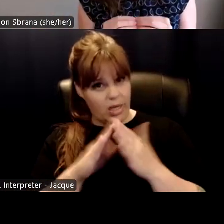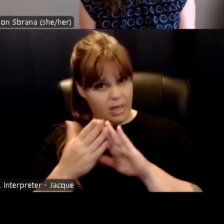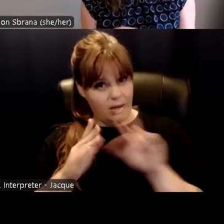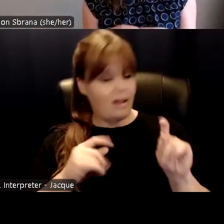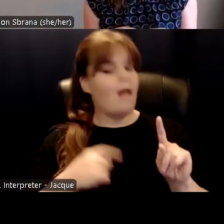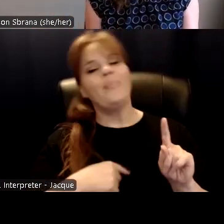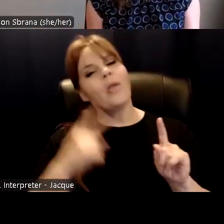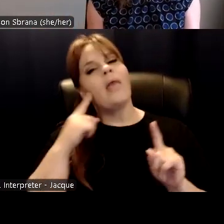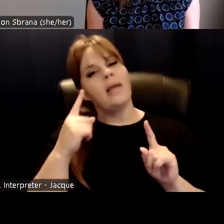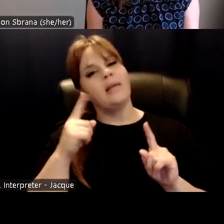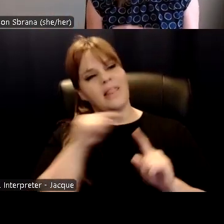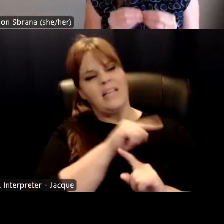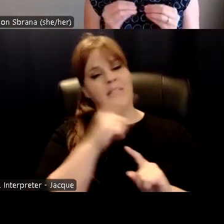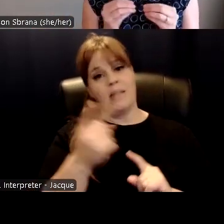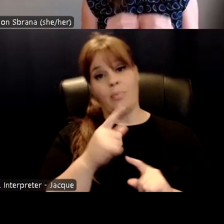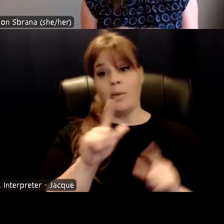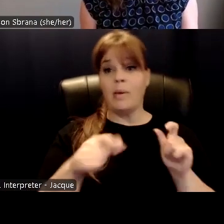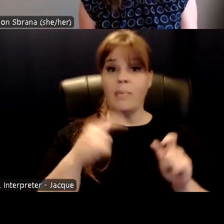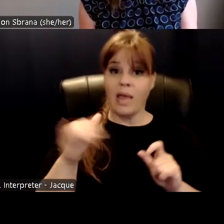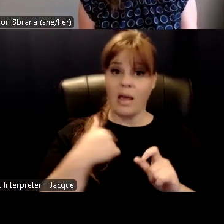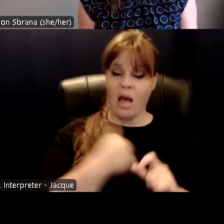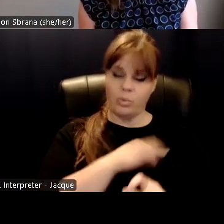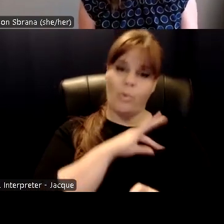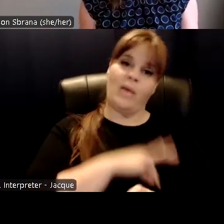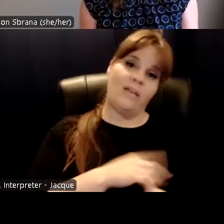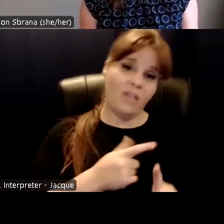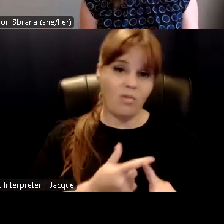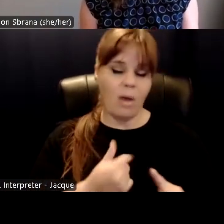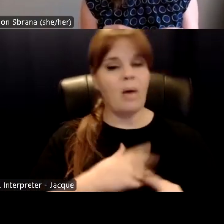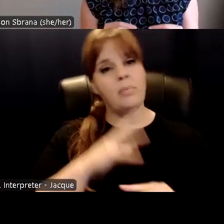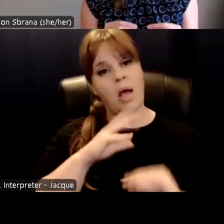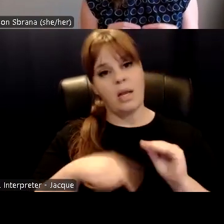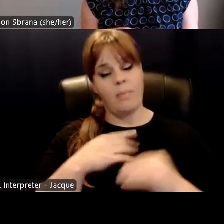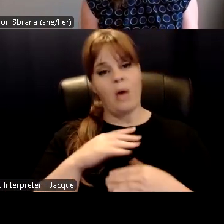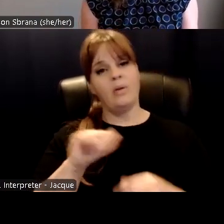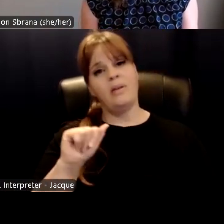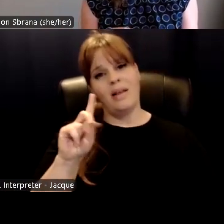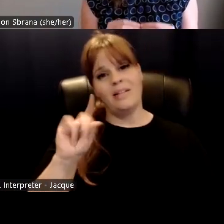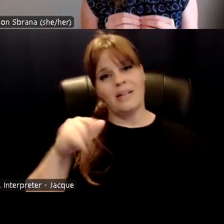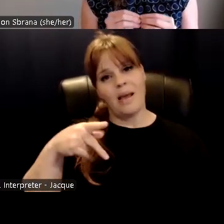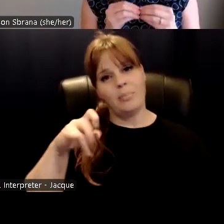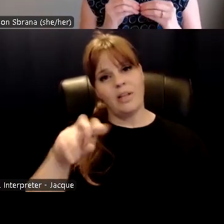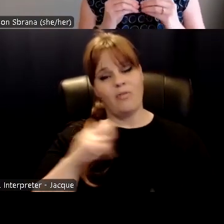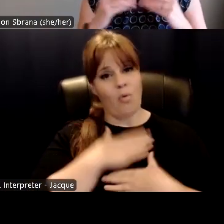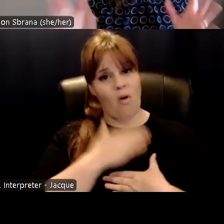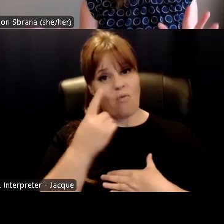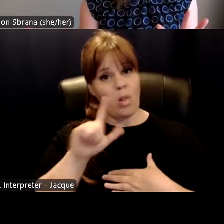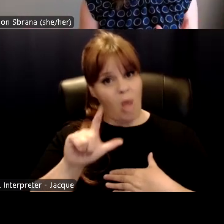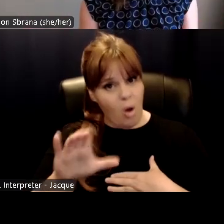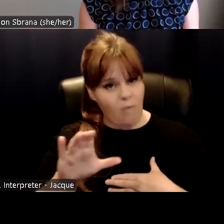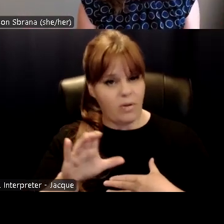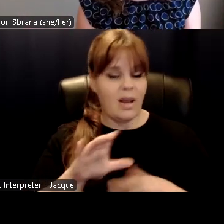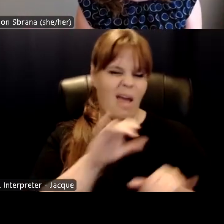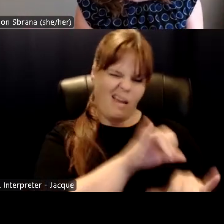us would really benefit from. I'm talking about adaptive recreation for long COVID and